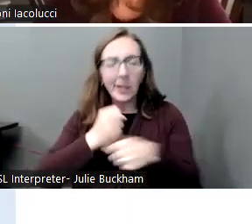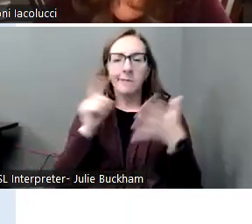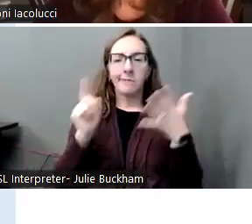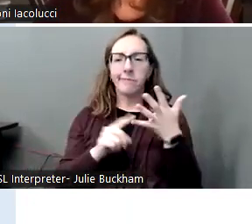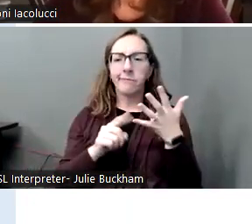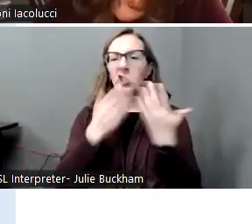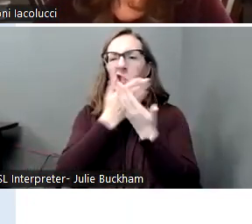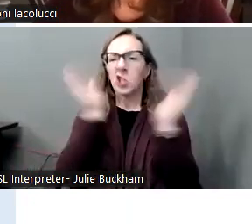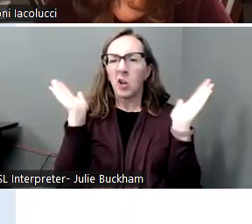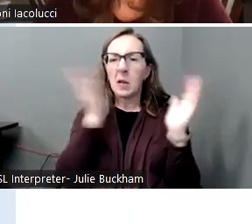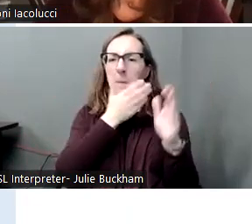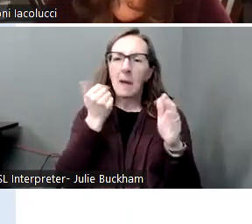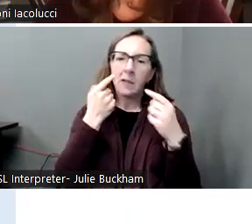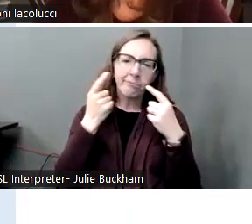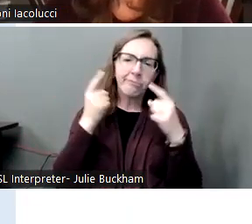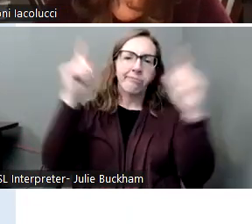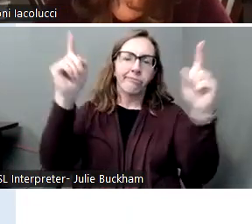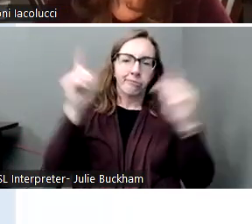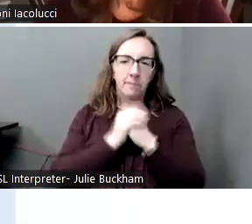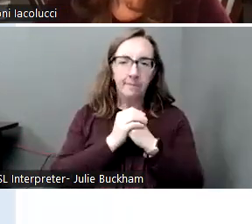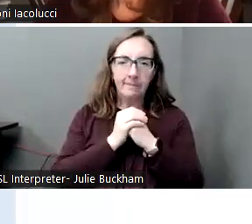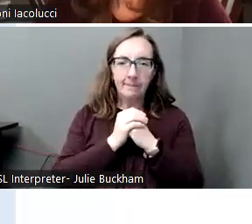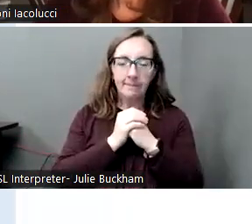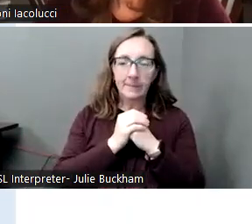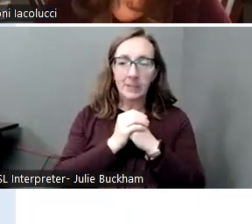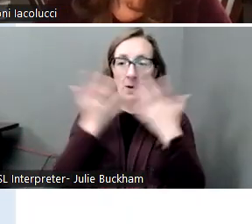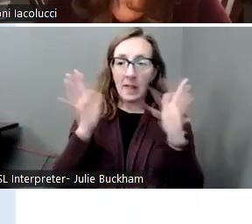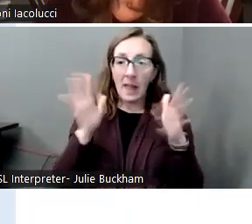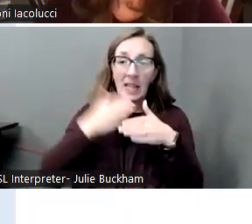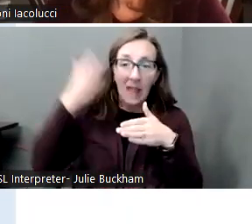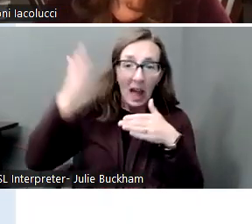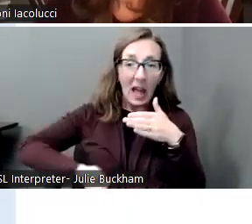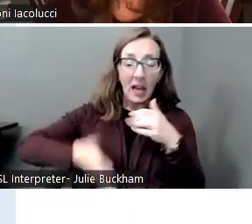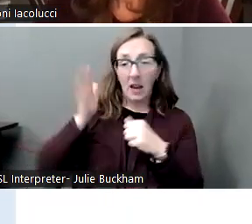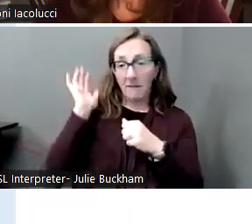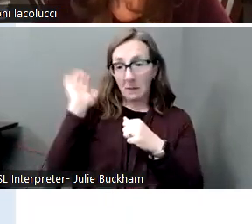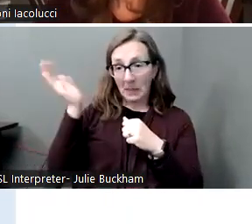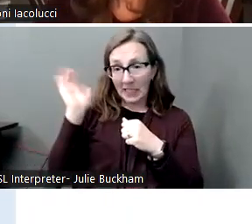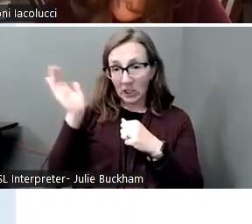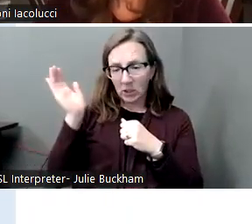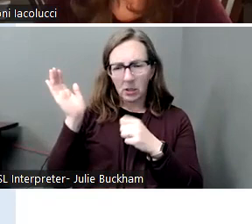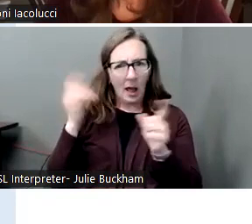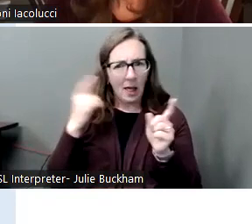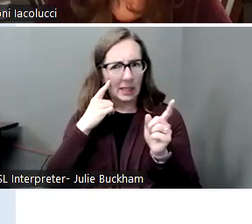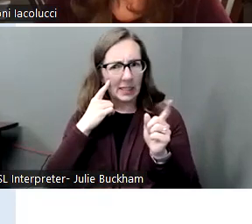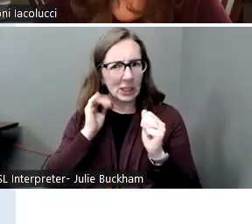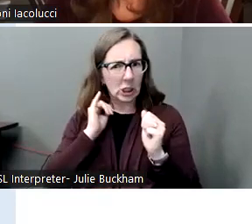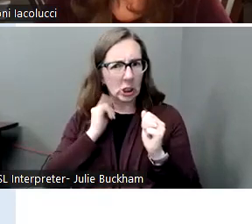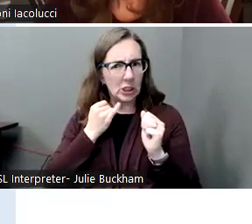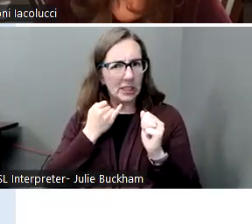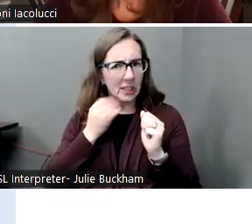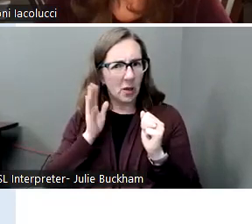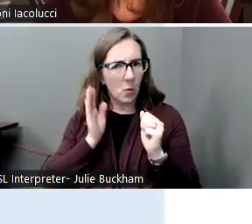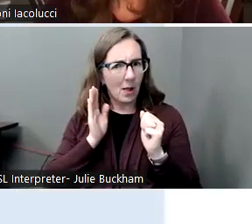outcomes. So that's the end of our presentation. I believe that Jeannie is going to talk a little